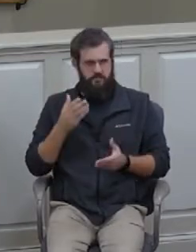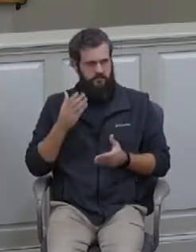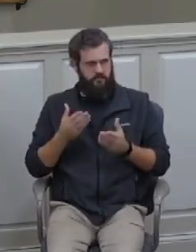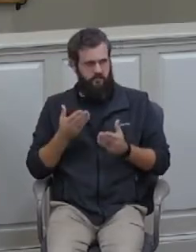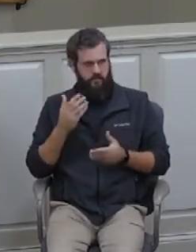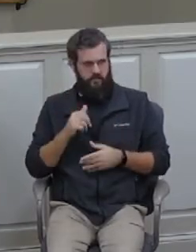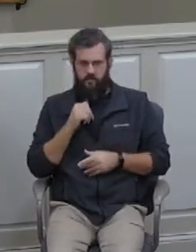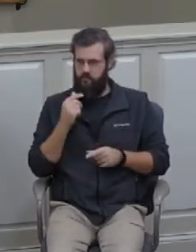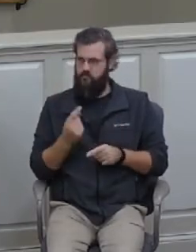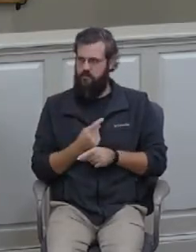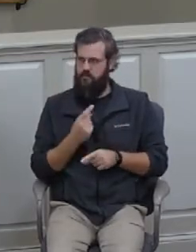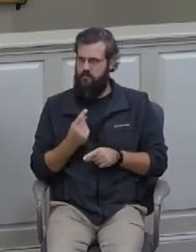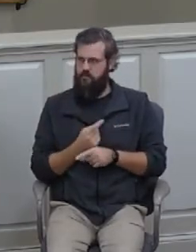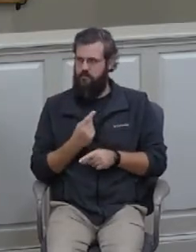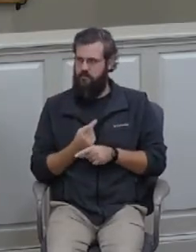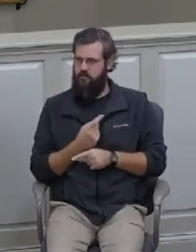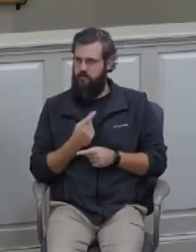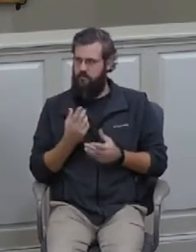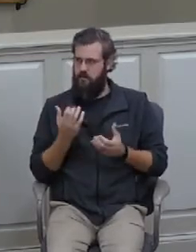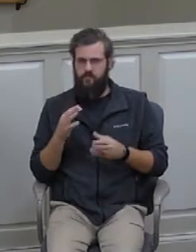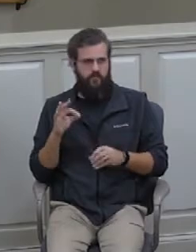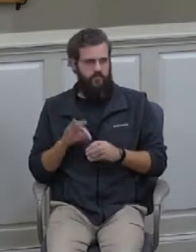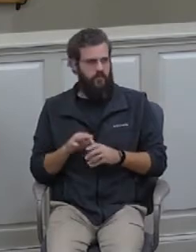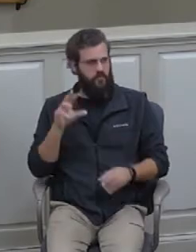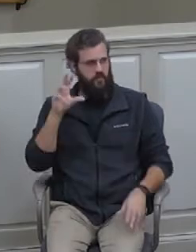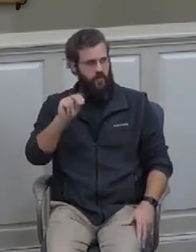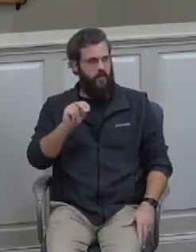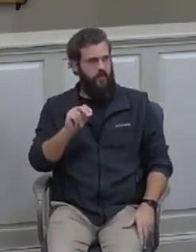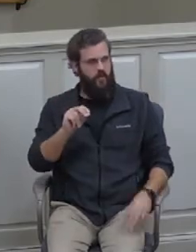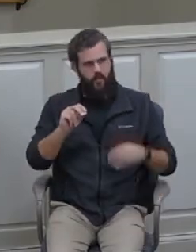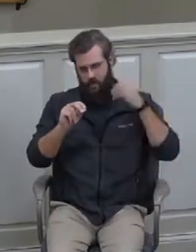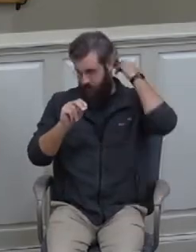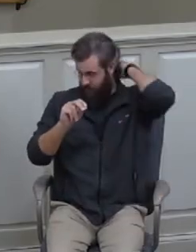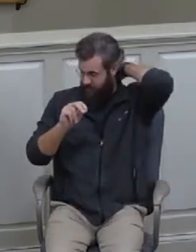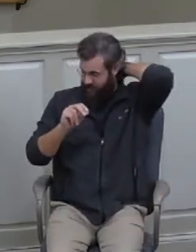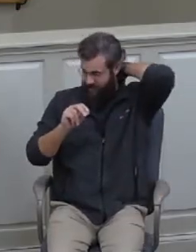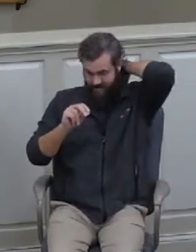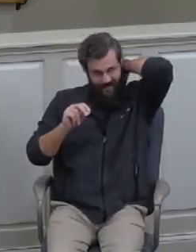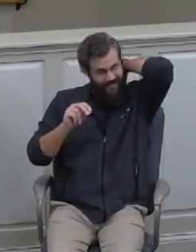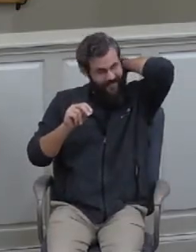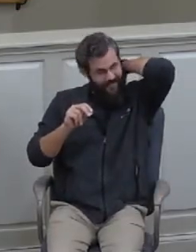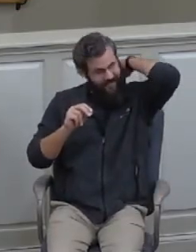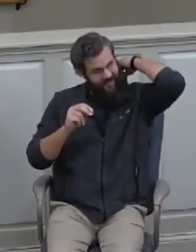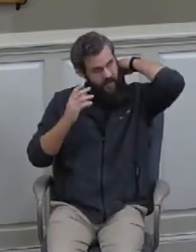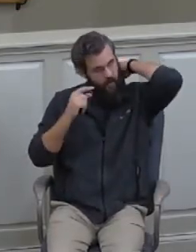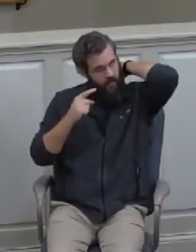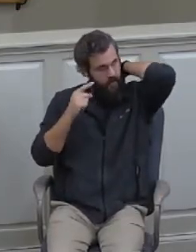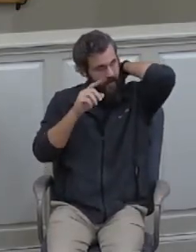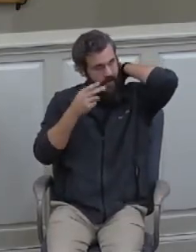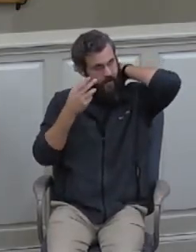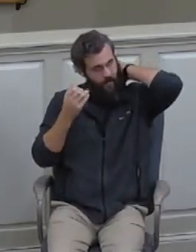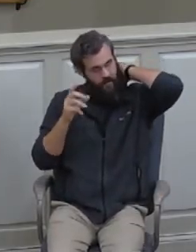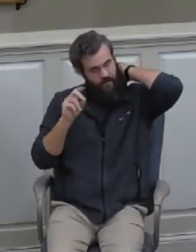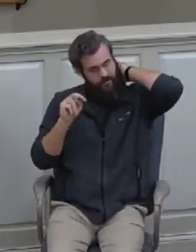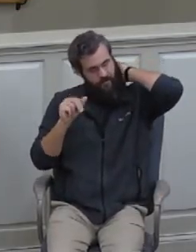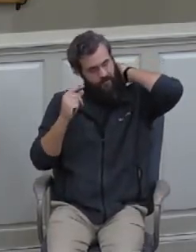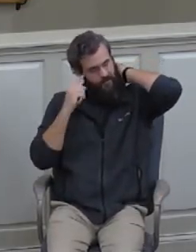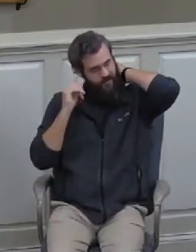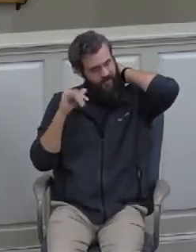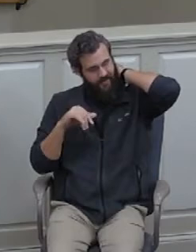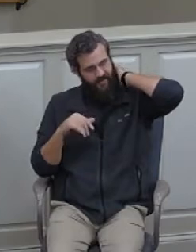improper, but I just was dying to vote no against her resignation. I wanted her to hear that, but get her back in here.